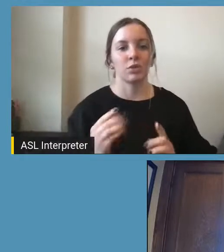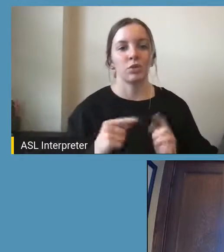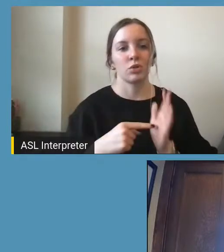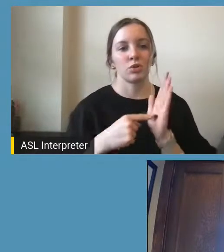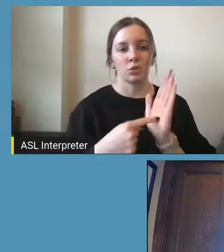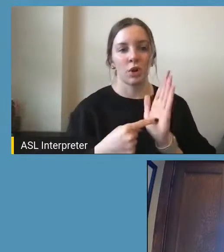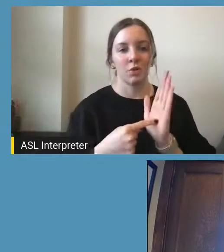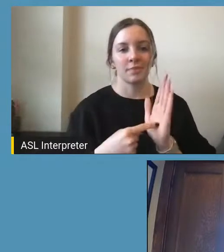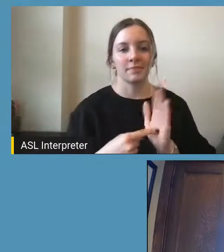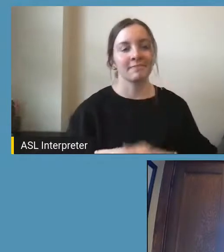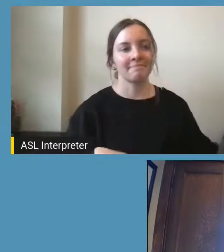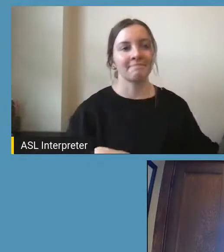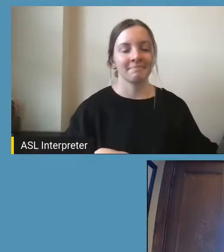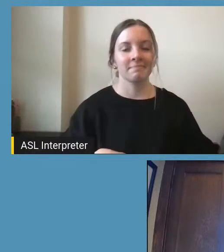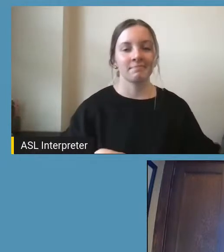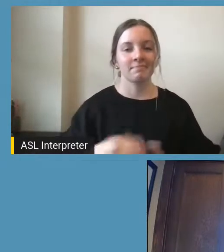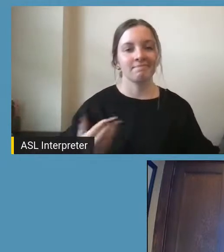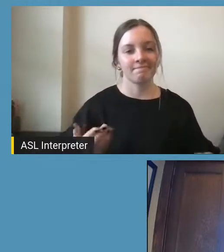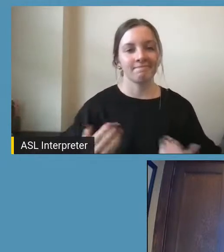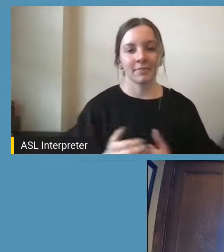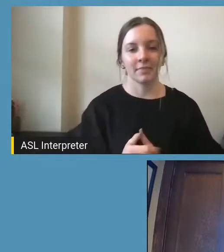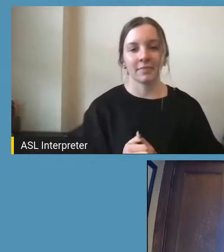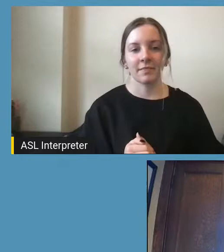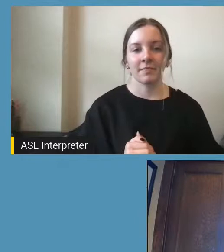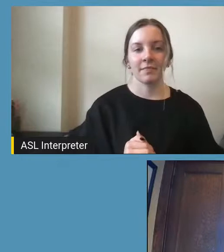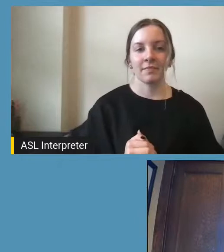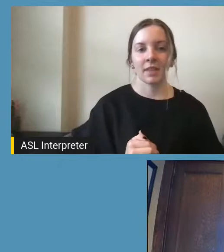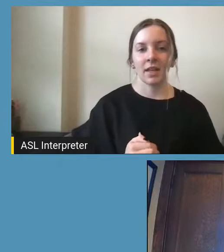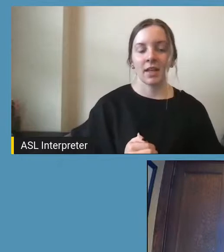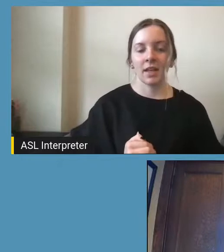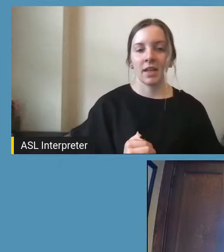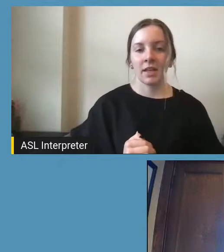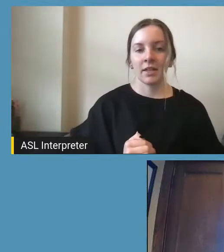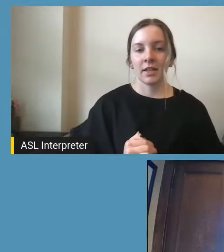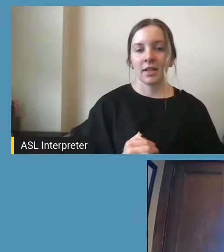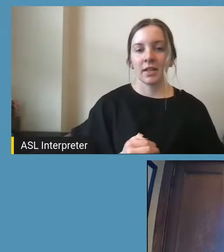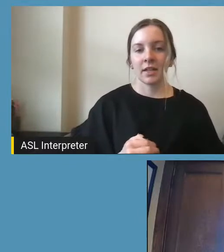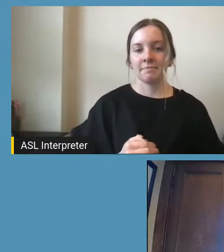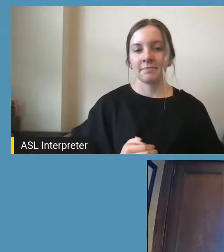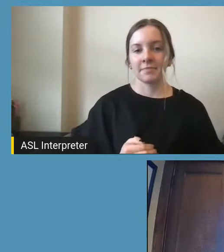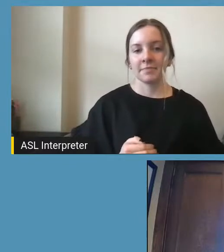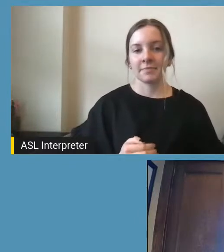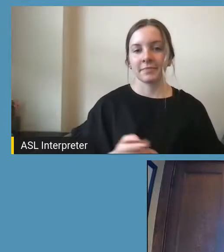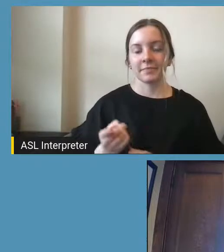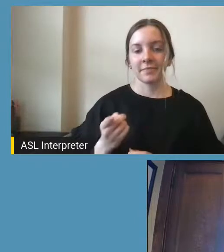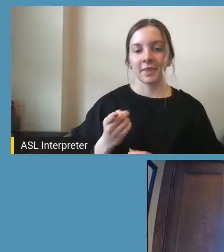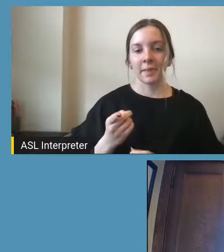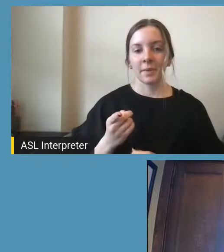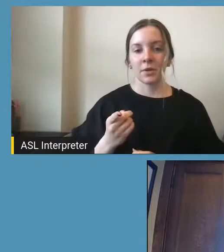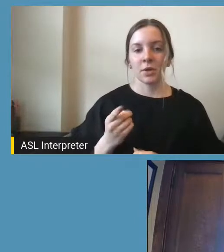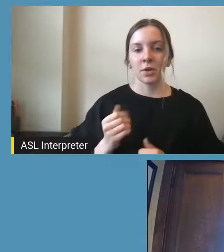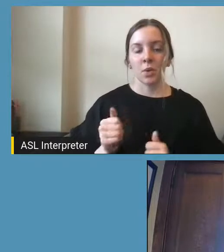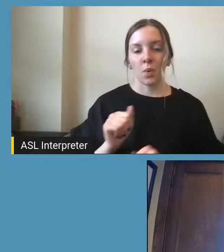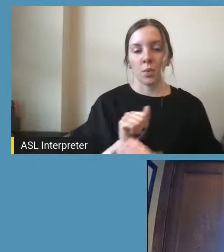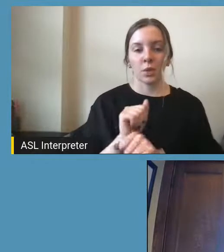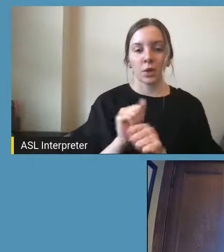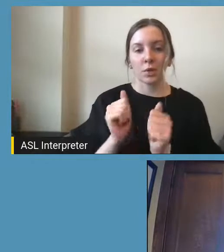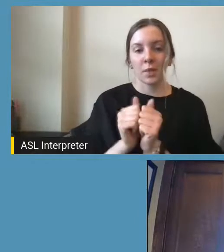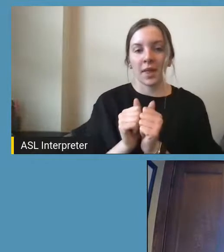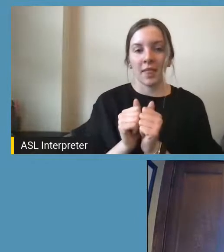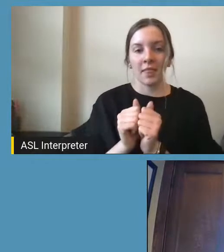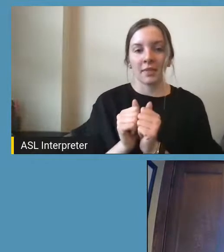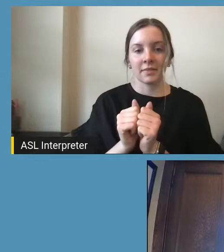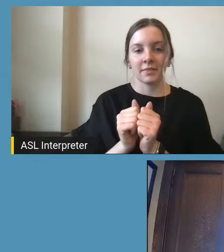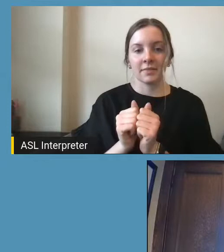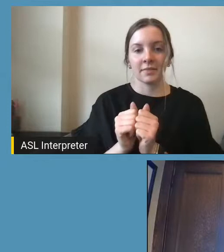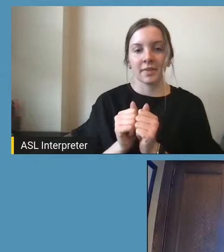Response to our conversation about archaeology. Hi, I work with Clo3D and archaeological textiles, small fragments in parentheses. Do you